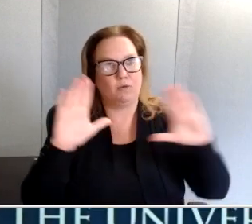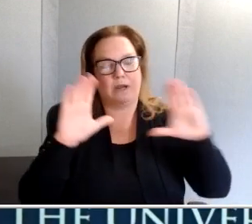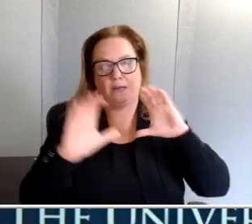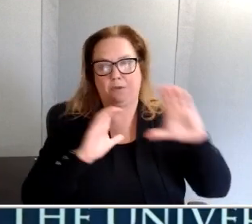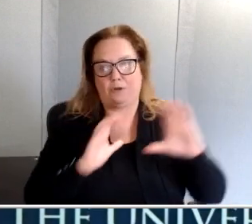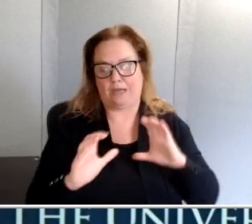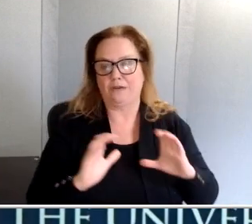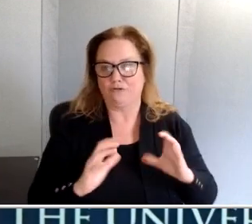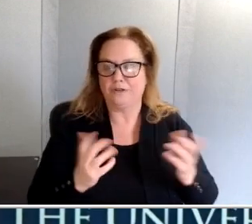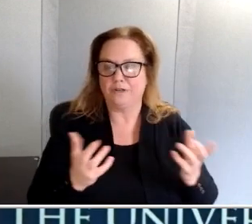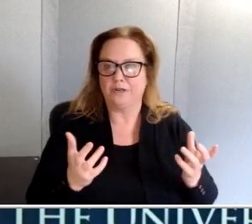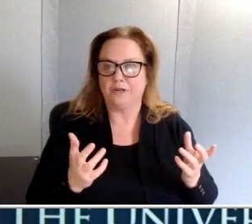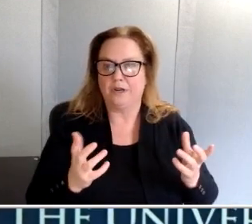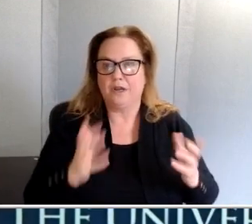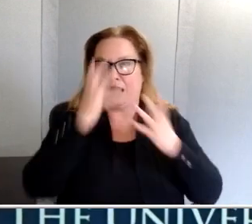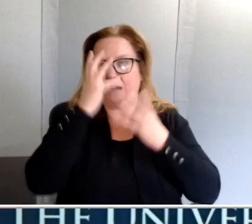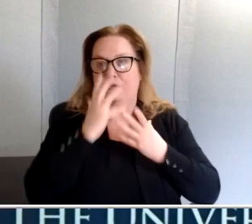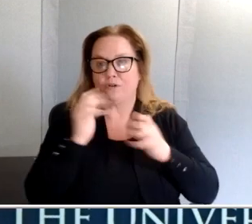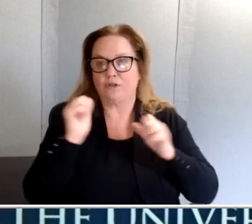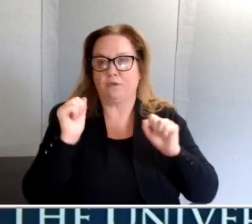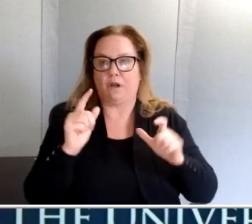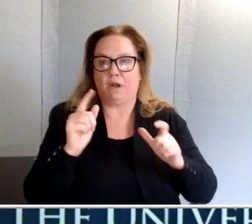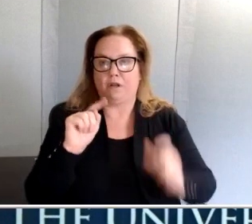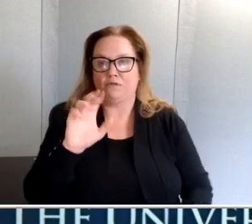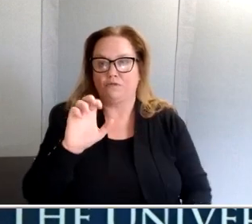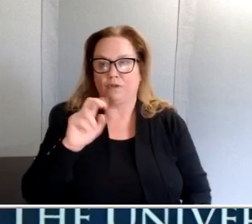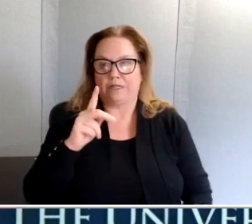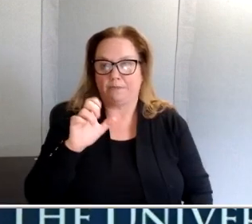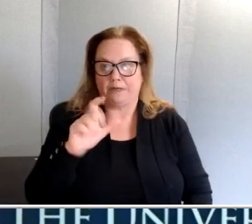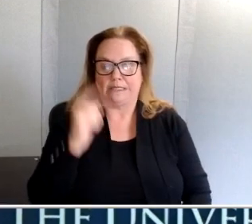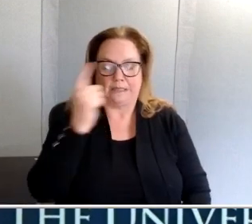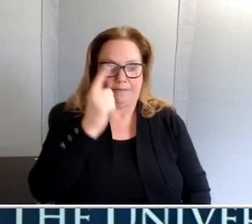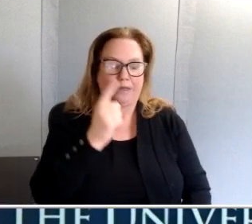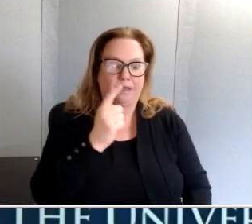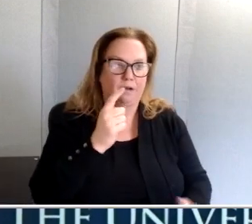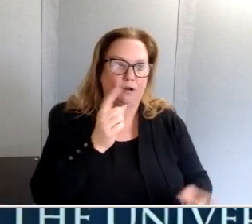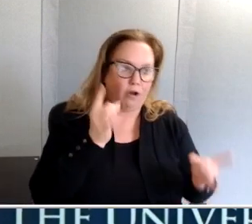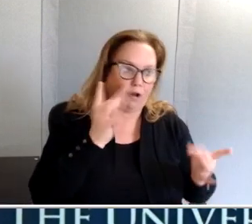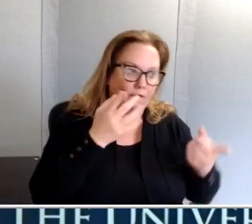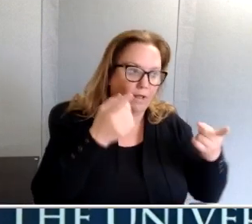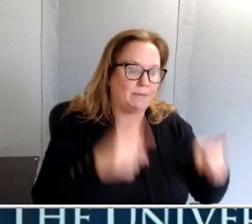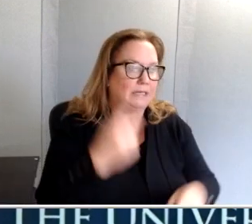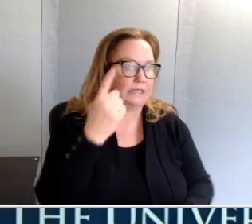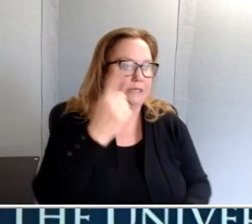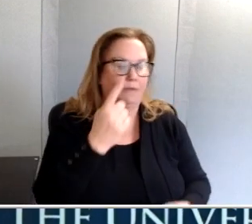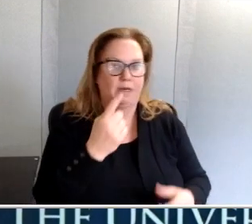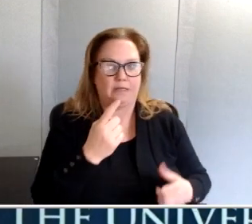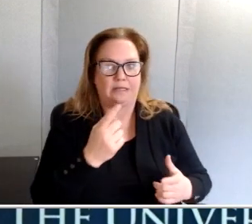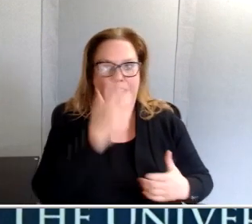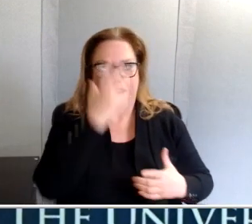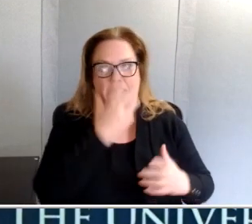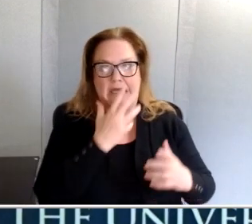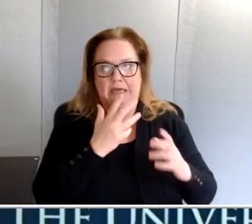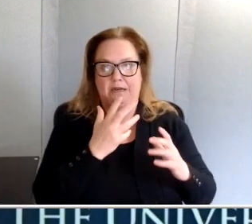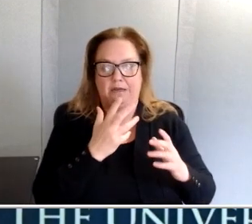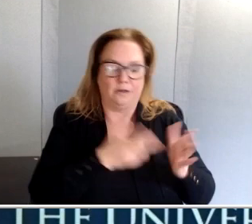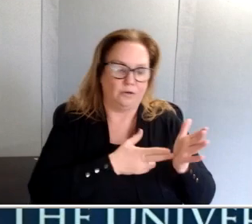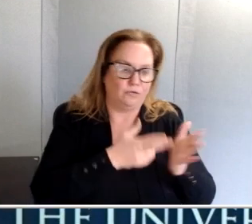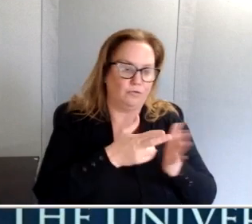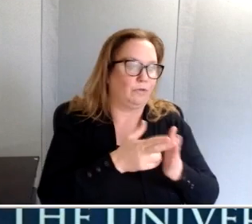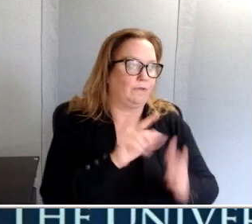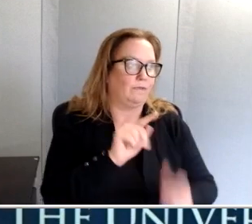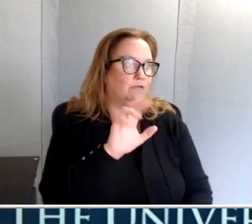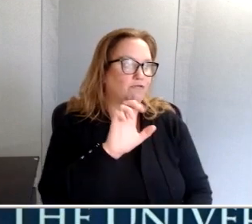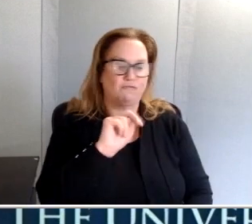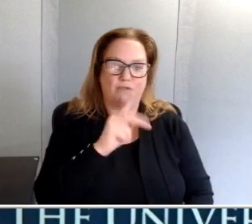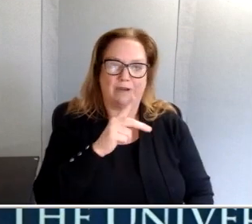said, basically, unfortunately, with every transplant, obviously something tragic has to happen. And that's unfortunately the sad truth of transplant medicine.